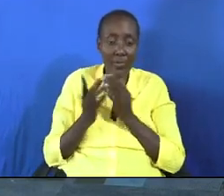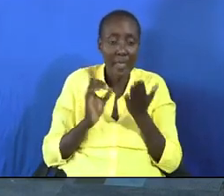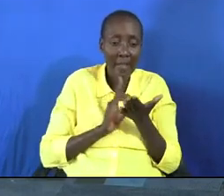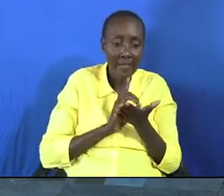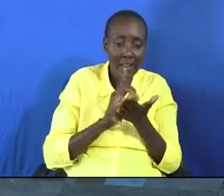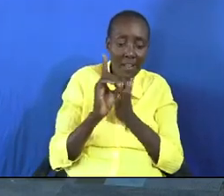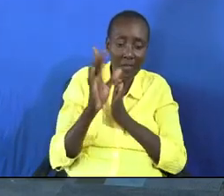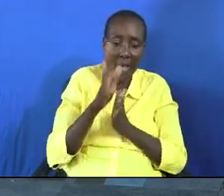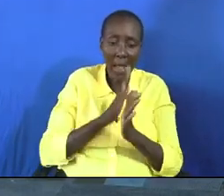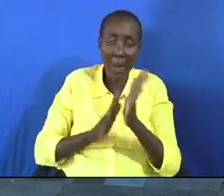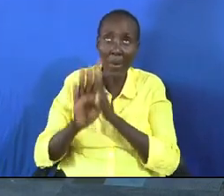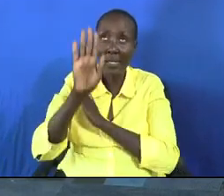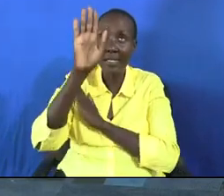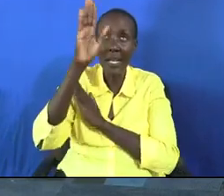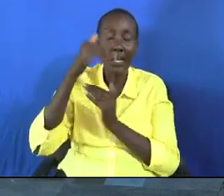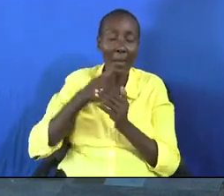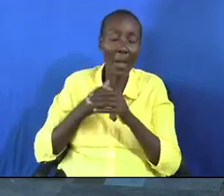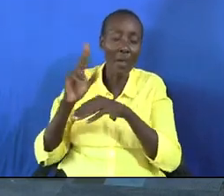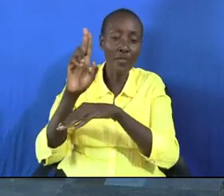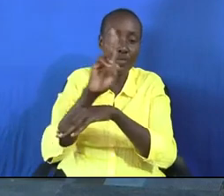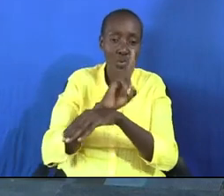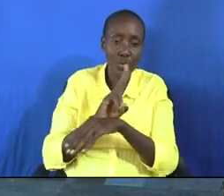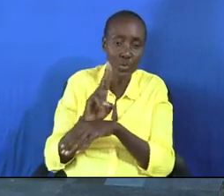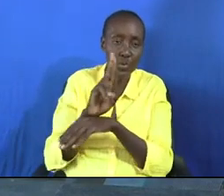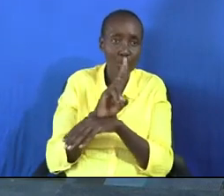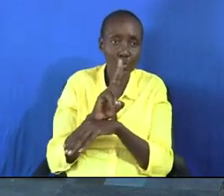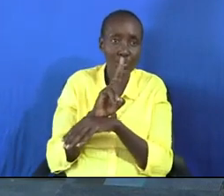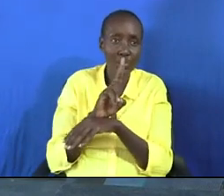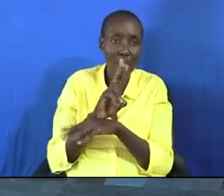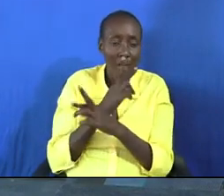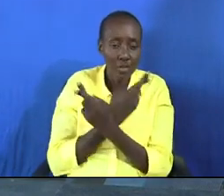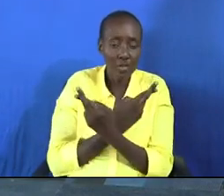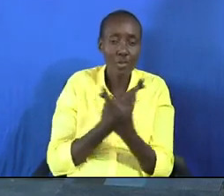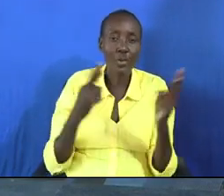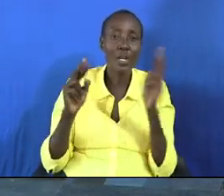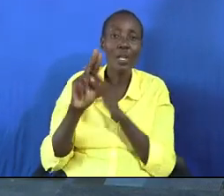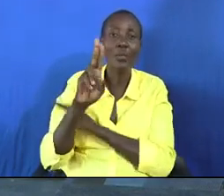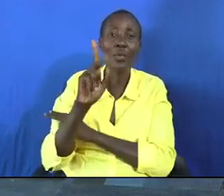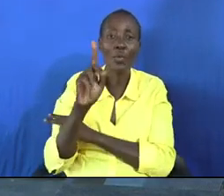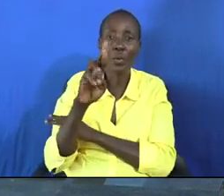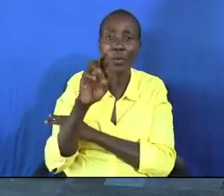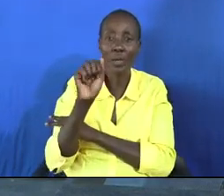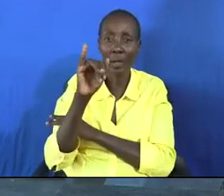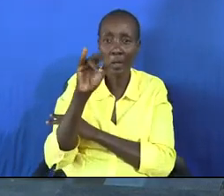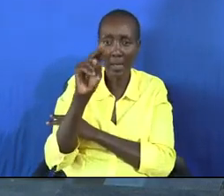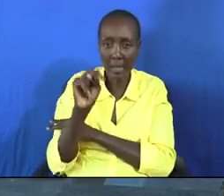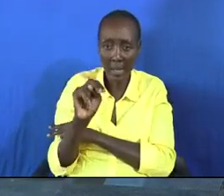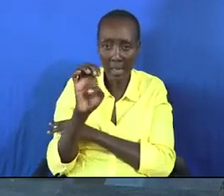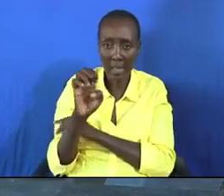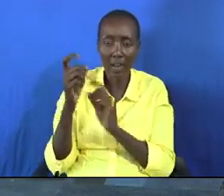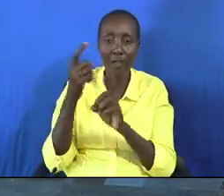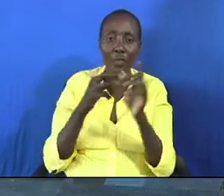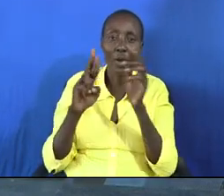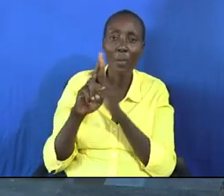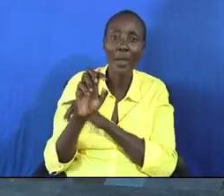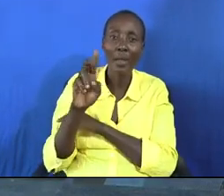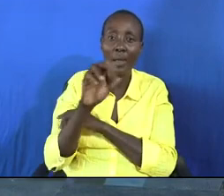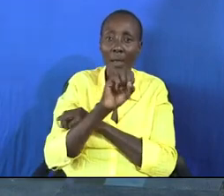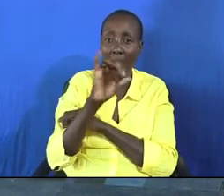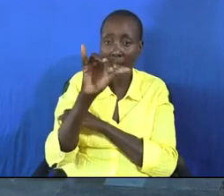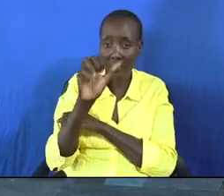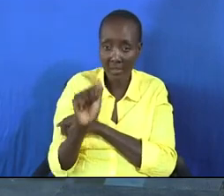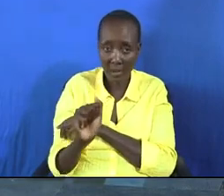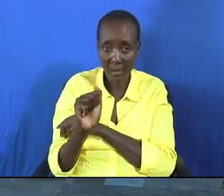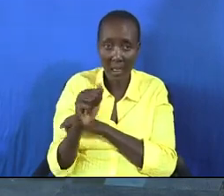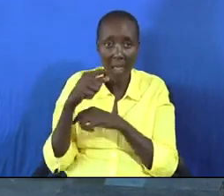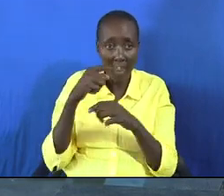divine strategies that God is going to use to redeem Ukraine from Russia? Because that is what we should